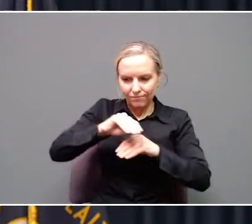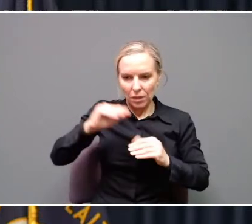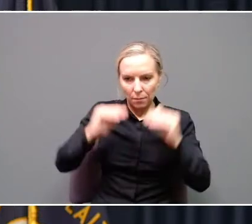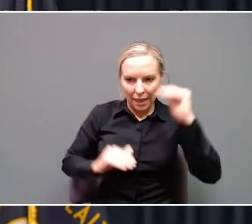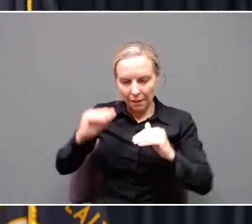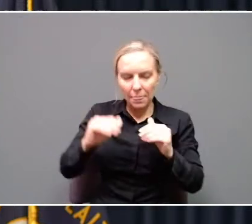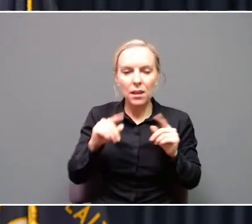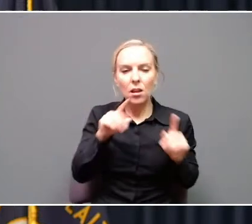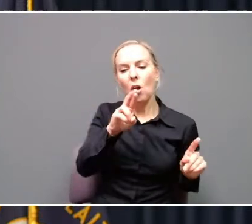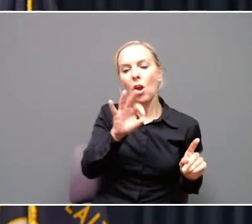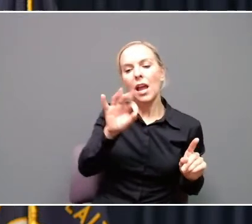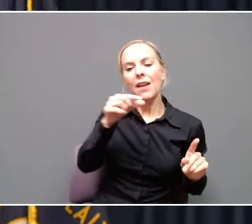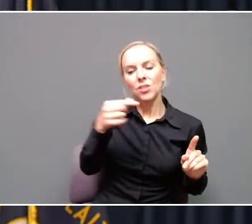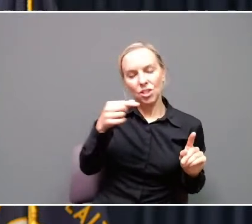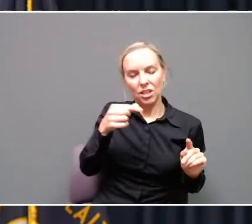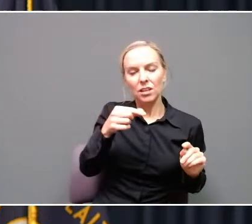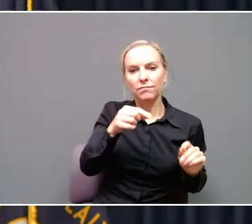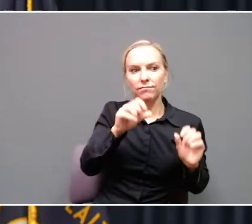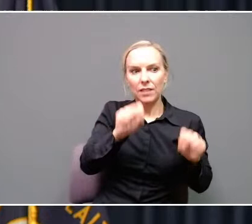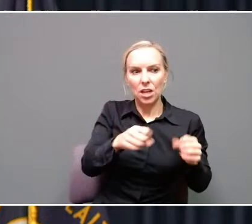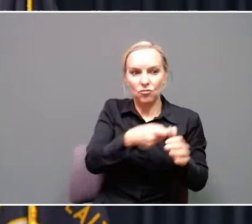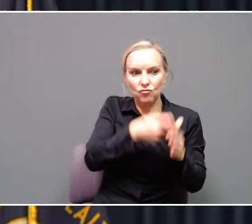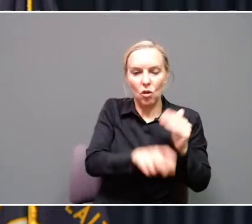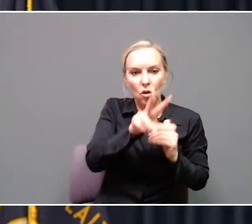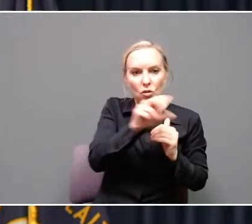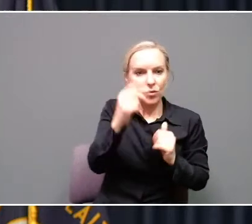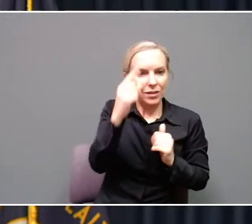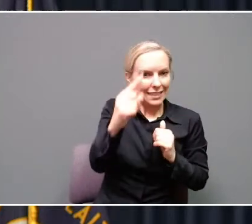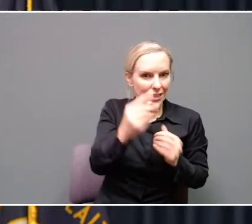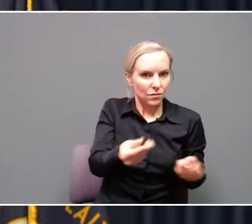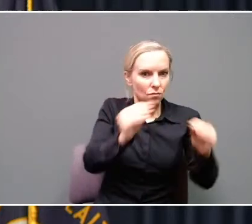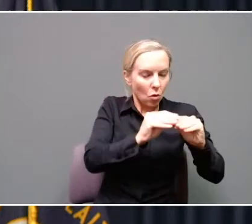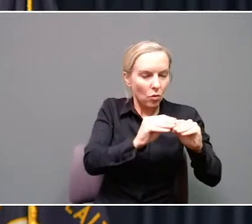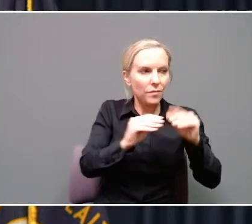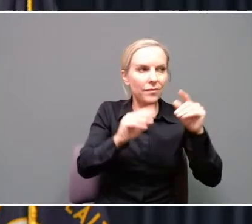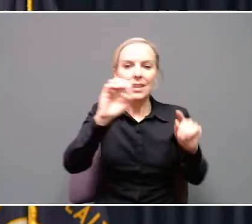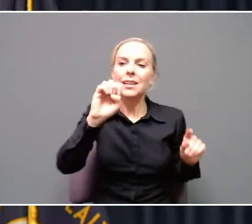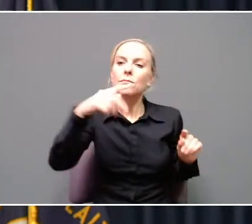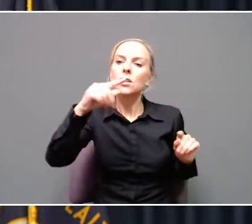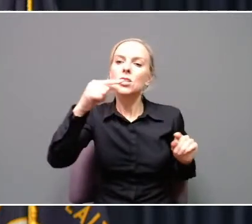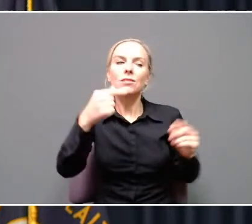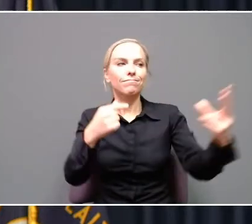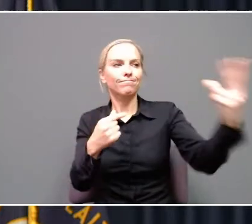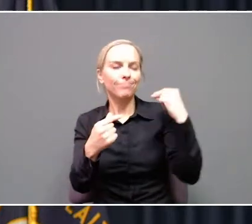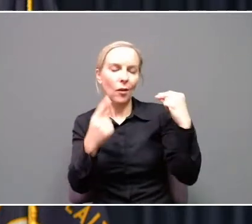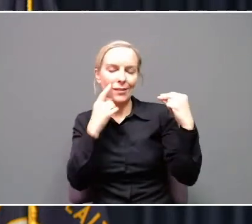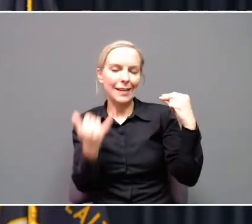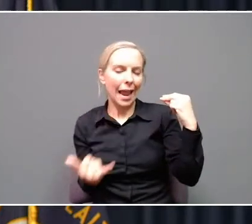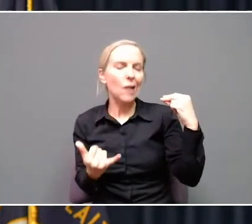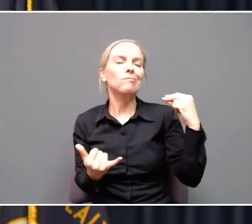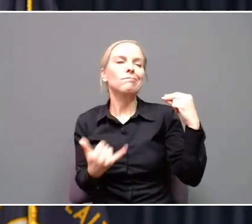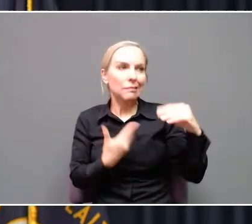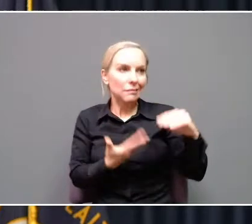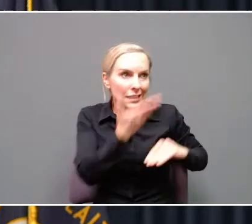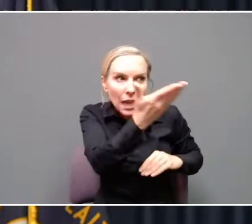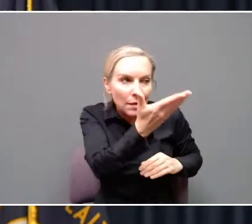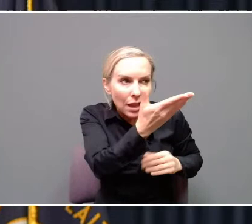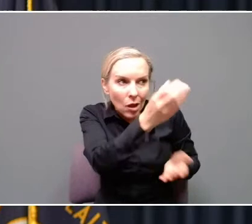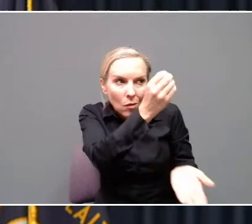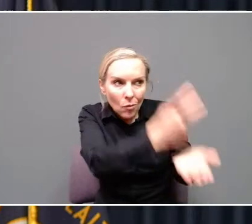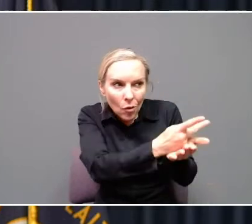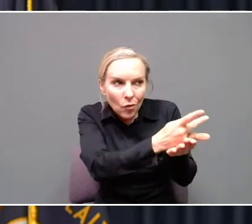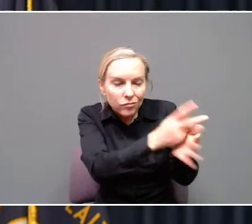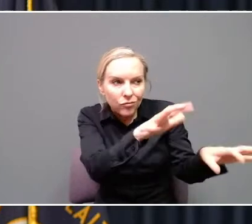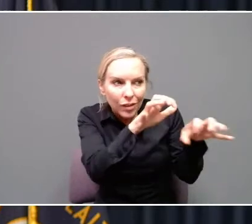more per gallon. The EPA has come back and has said no, but no for now. We're going to continue to push. We're going to continue